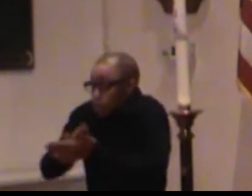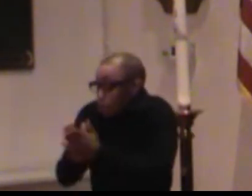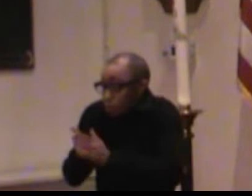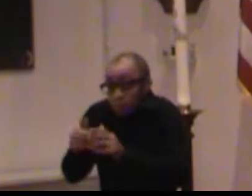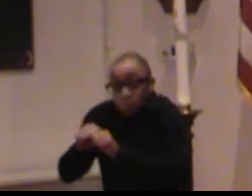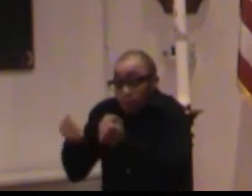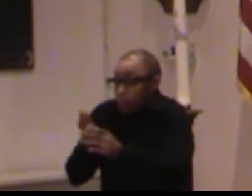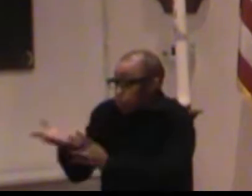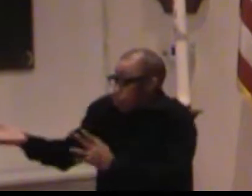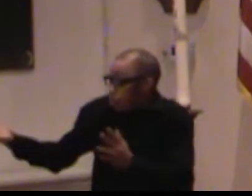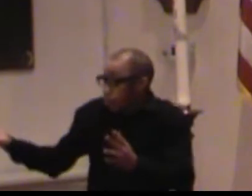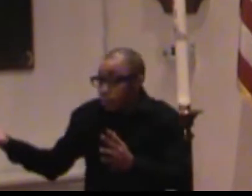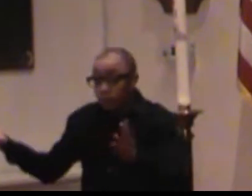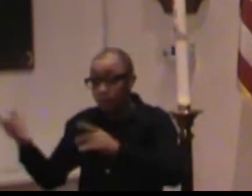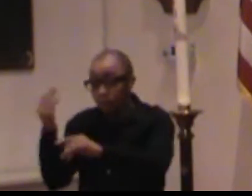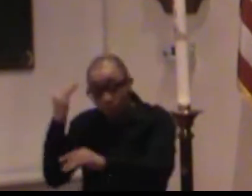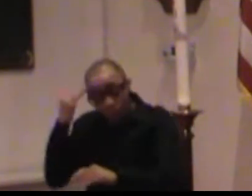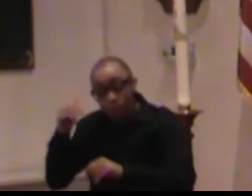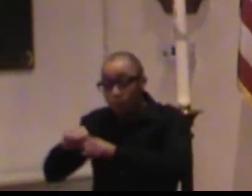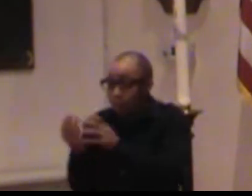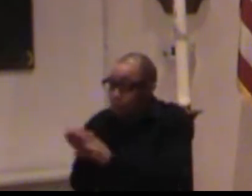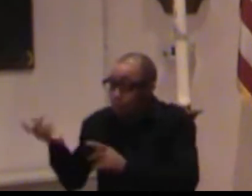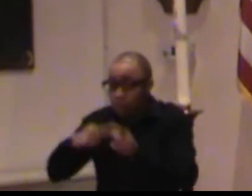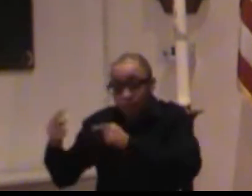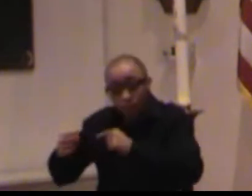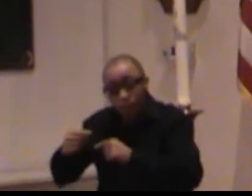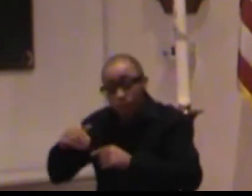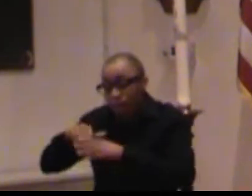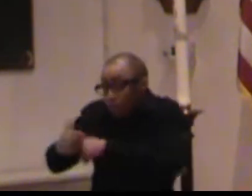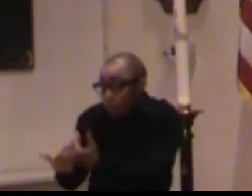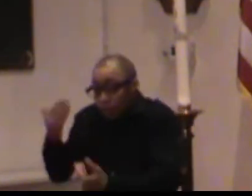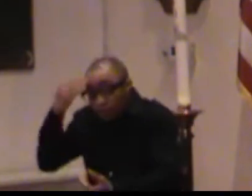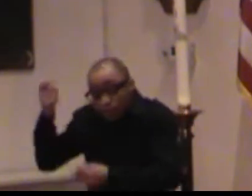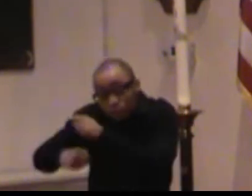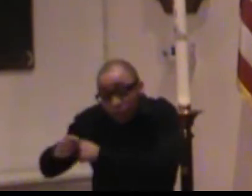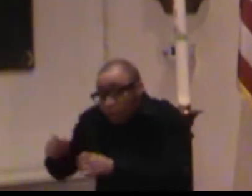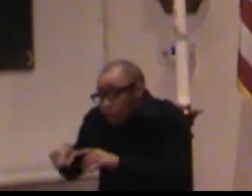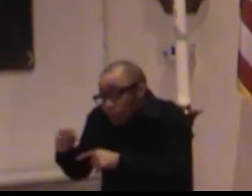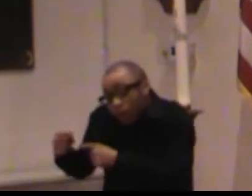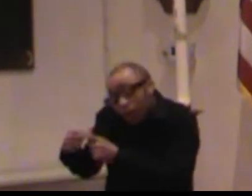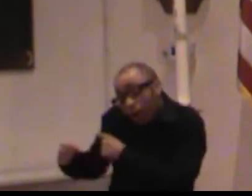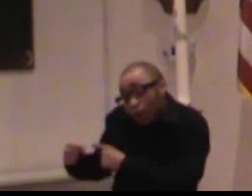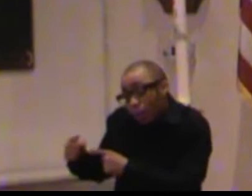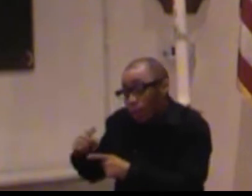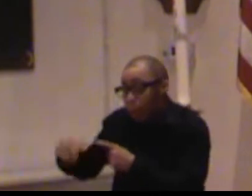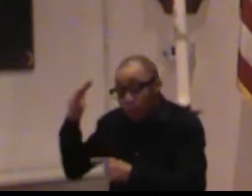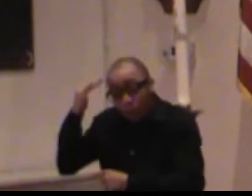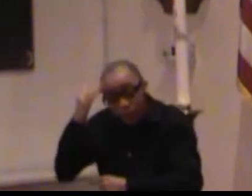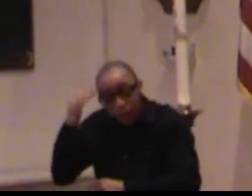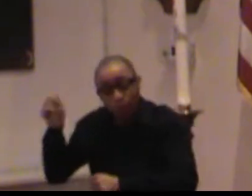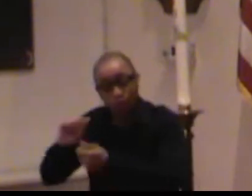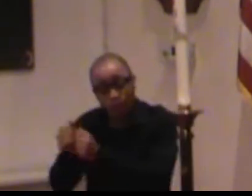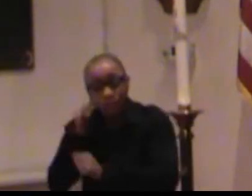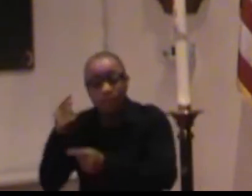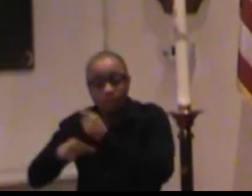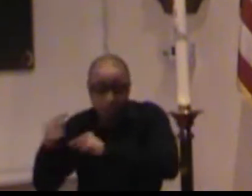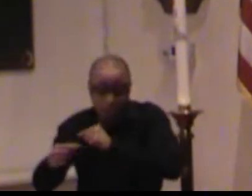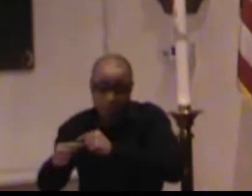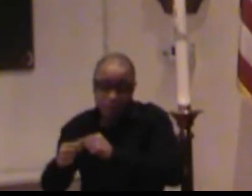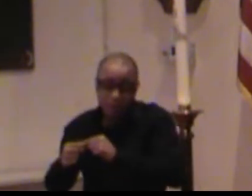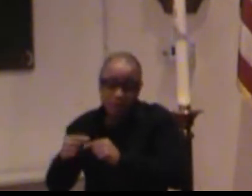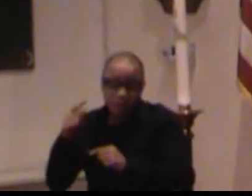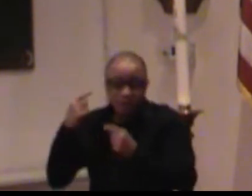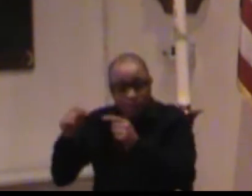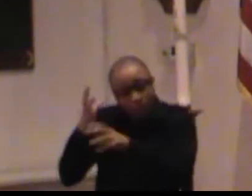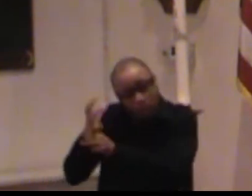come. We just know that the breakthrough is coming. We don't know how our change is going to come. We just know that change is coming. So